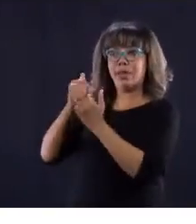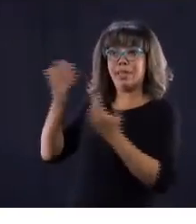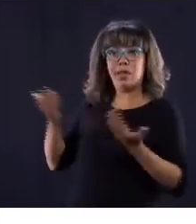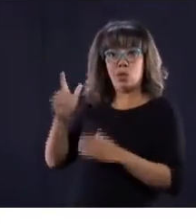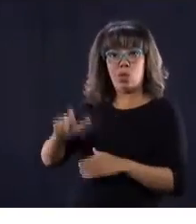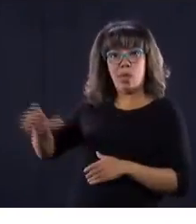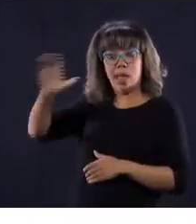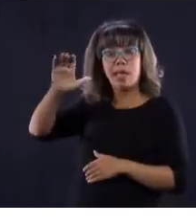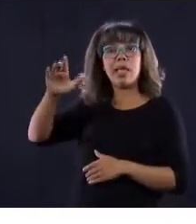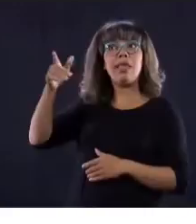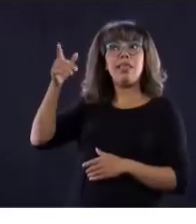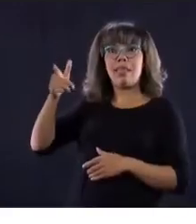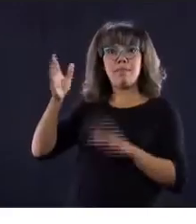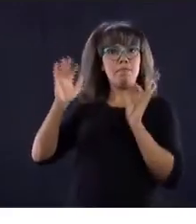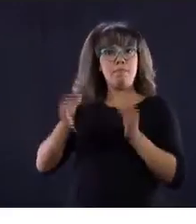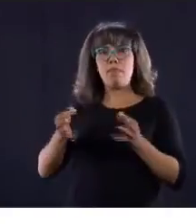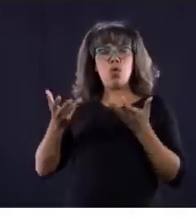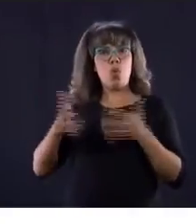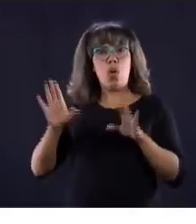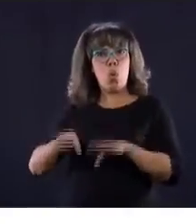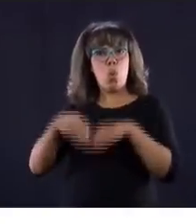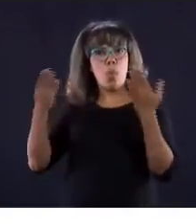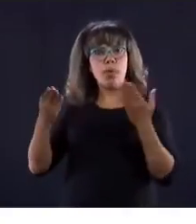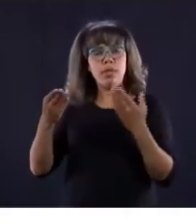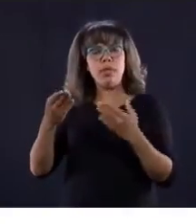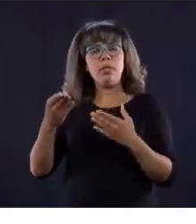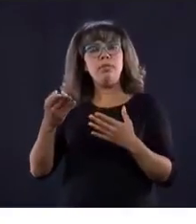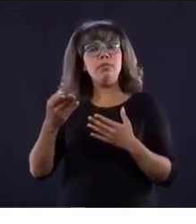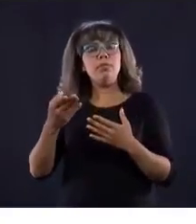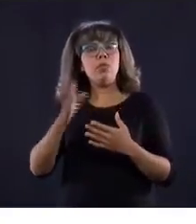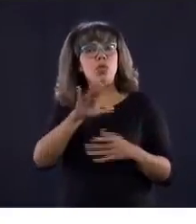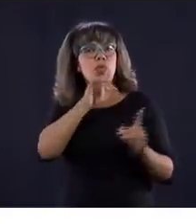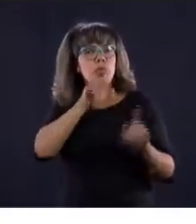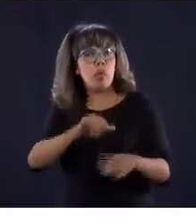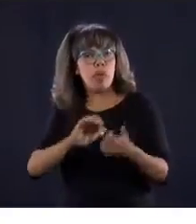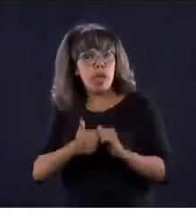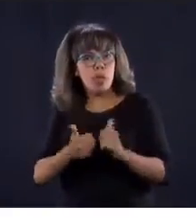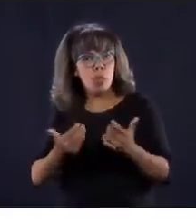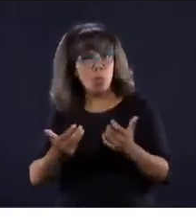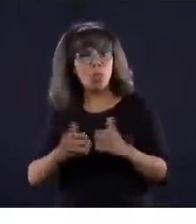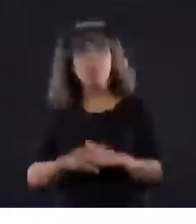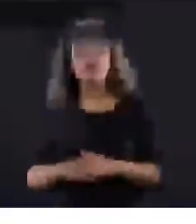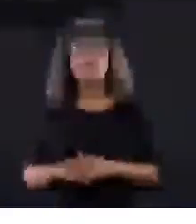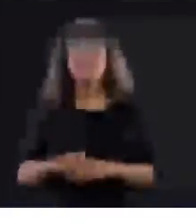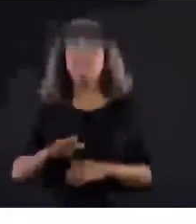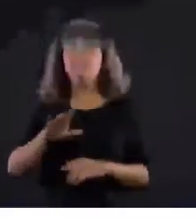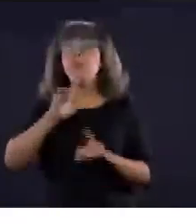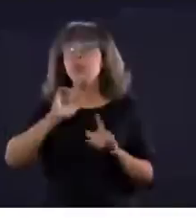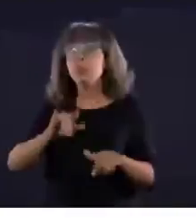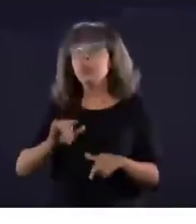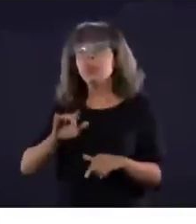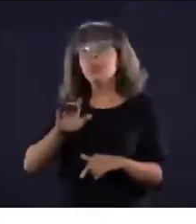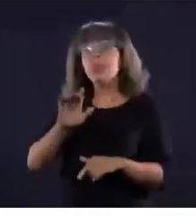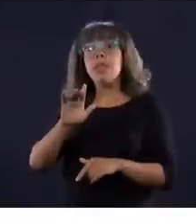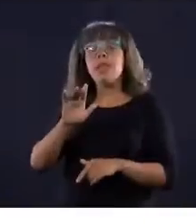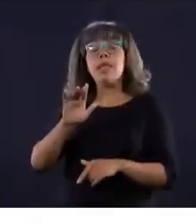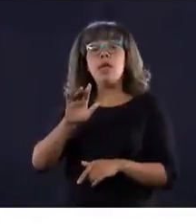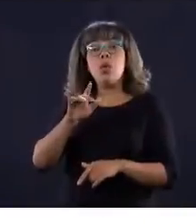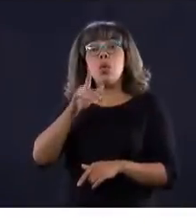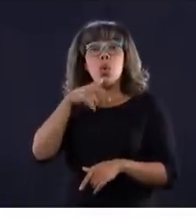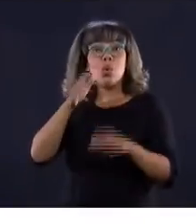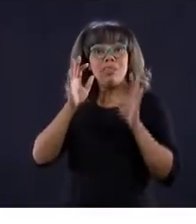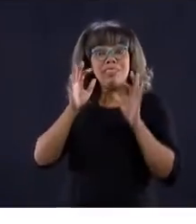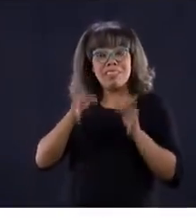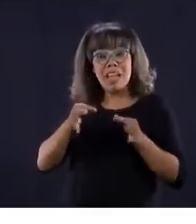is to open schools when we say, yes, it's the date, it's the right time